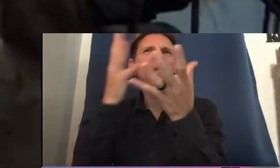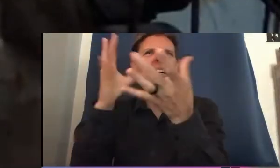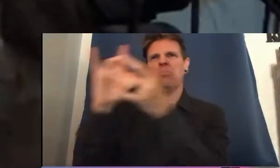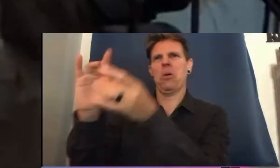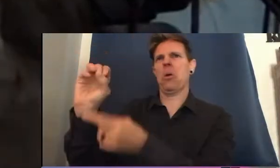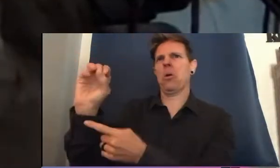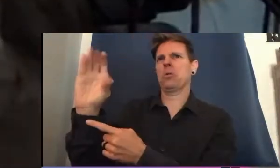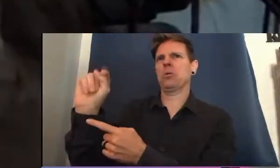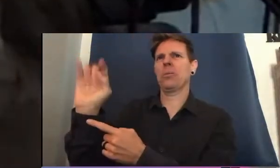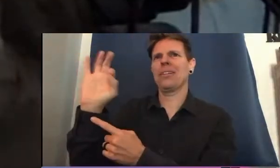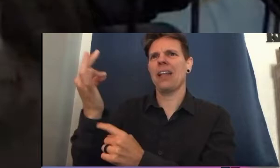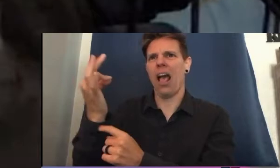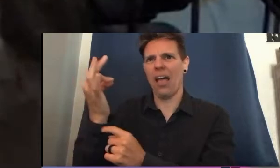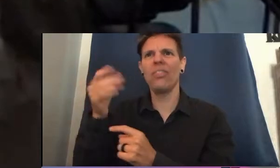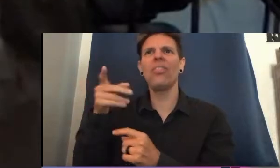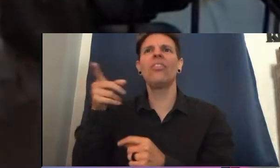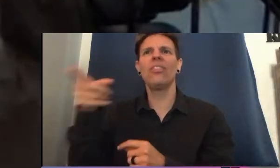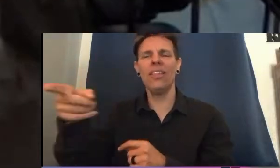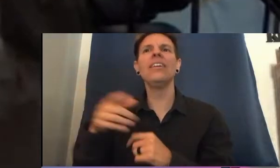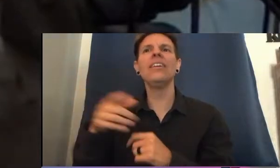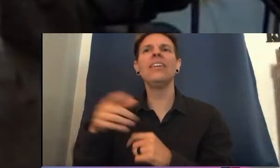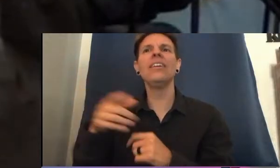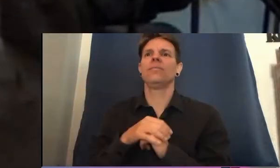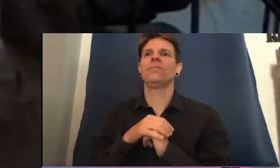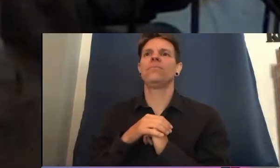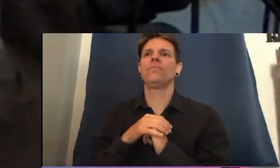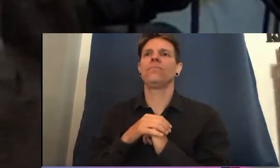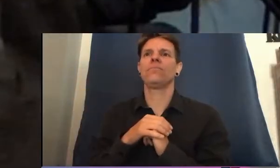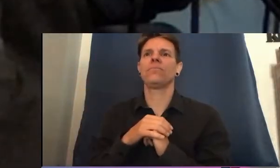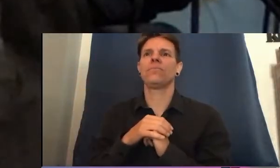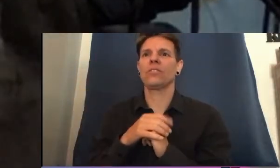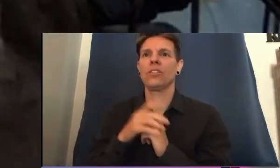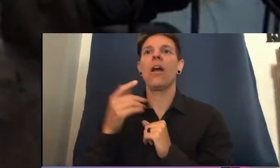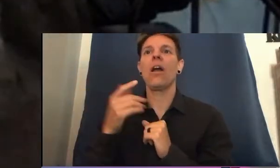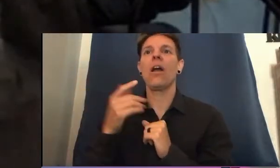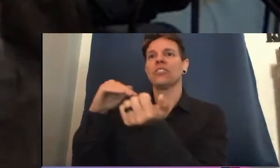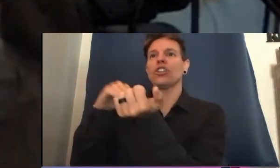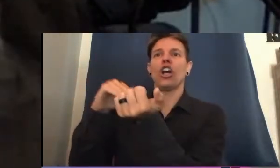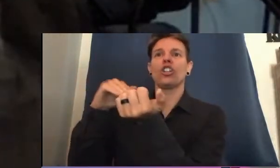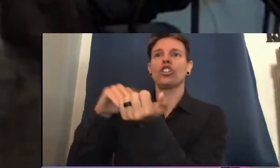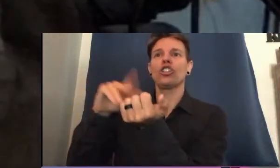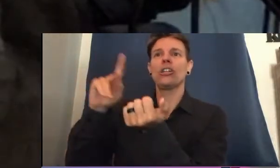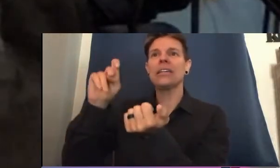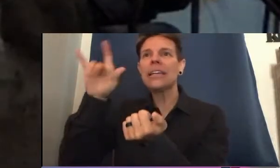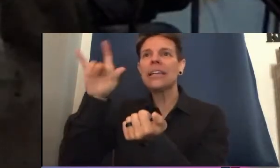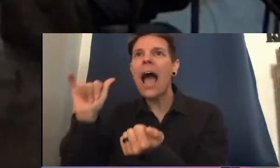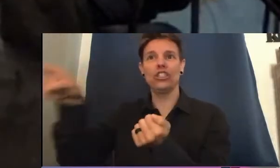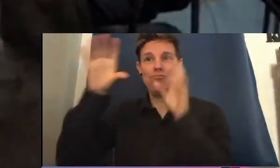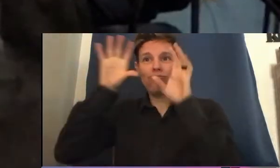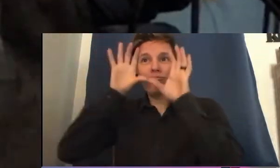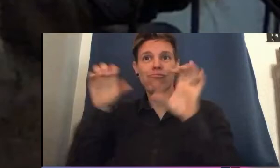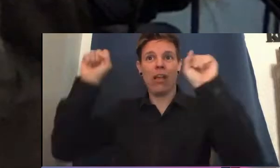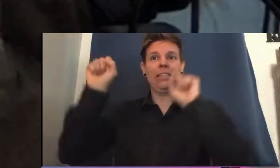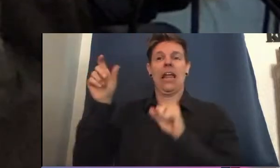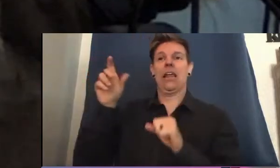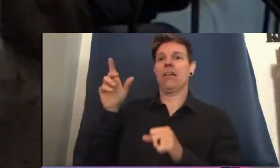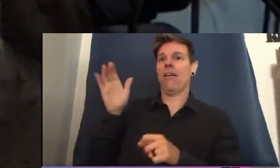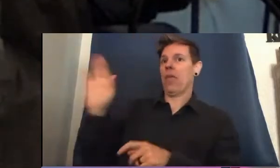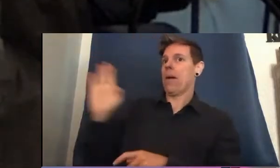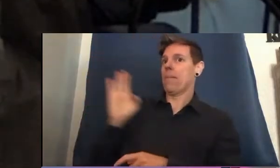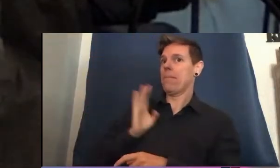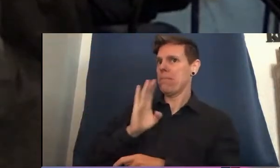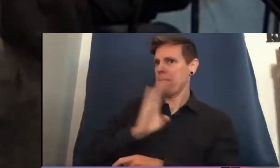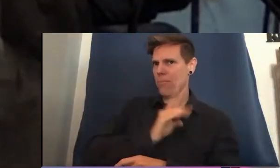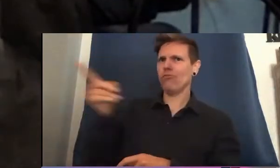NAMI, and then Dr. Kelly, also our coroner, is the president of that board. I used to participate with COVID.